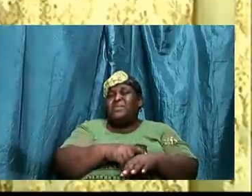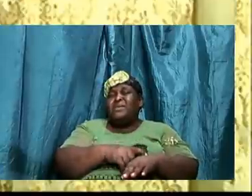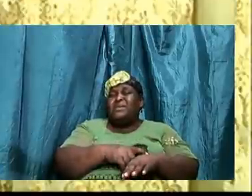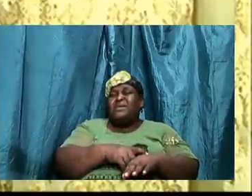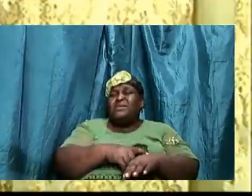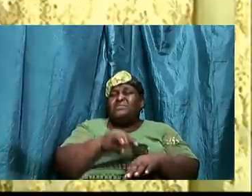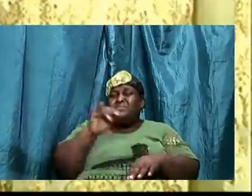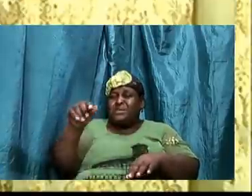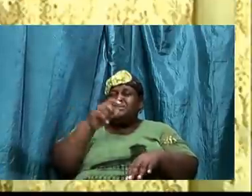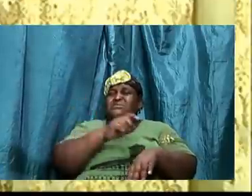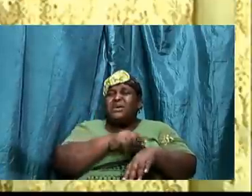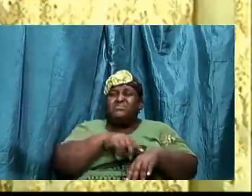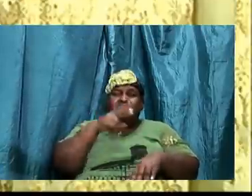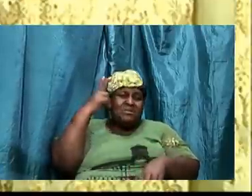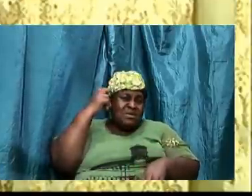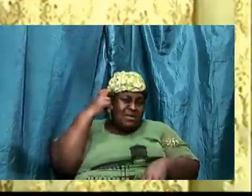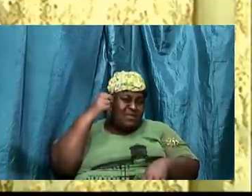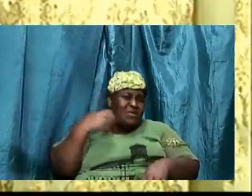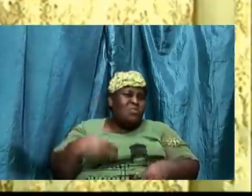in.